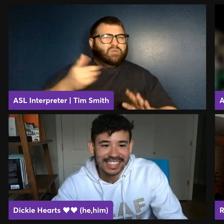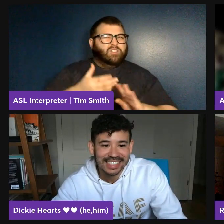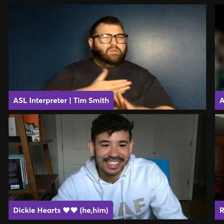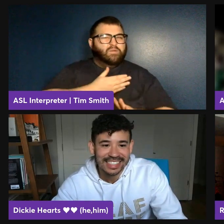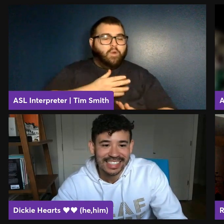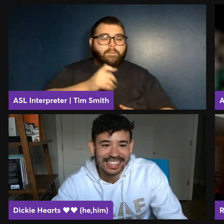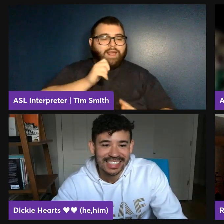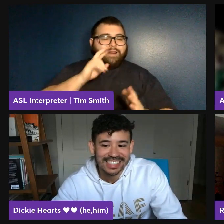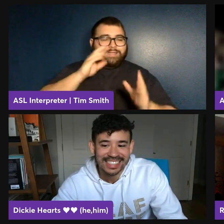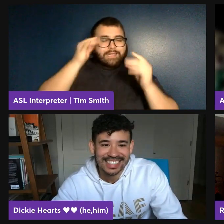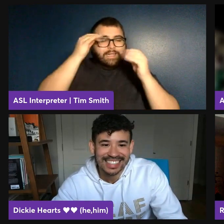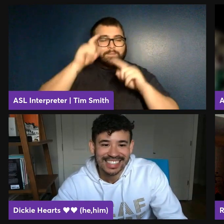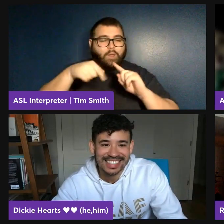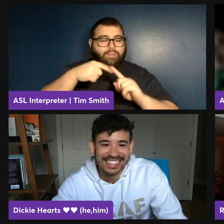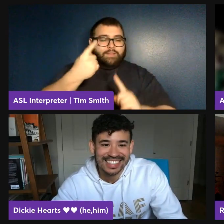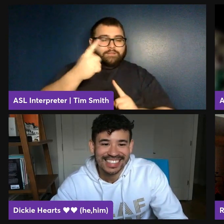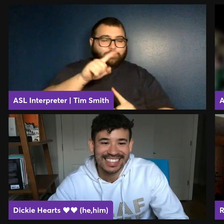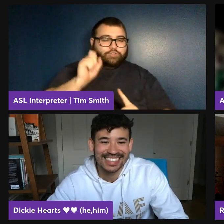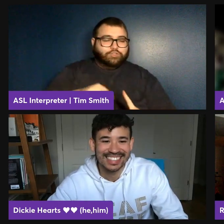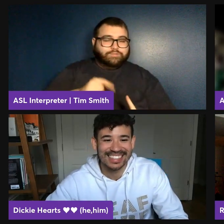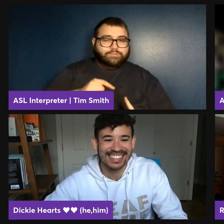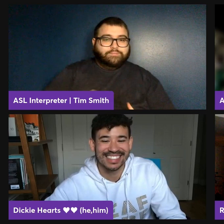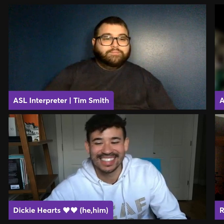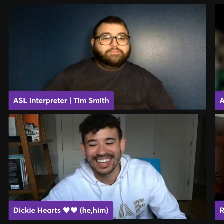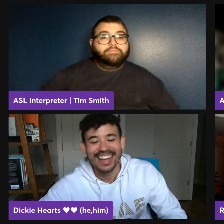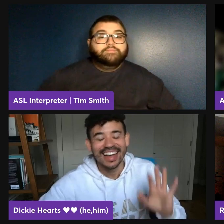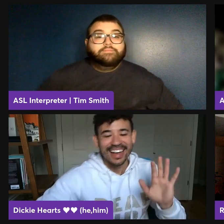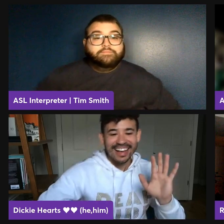one that I thought of.